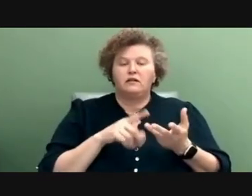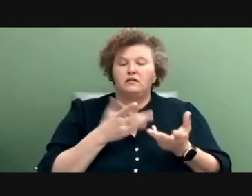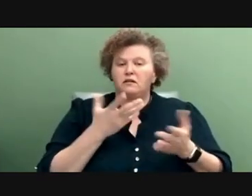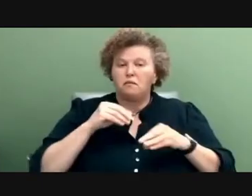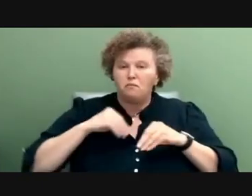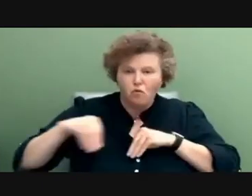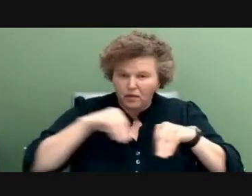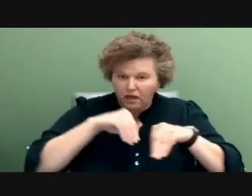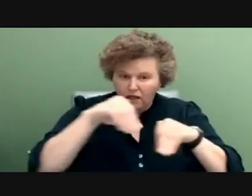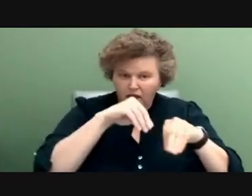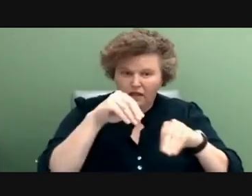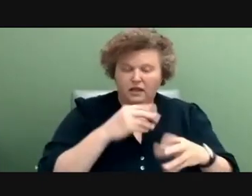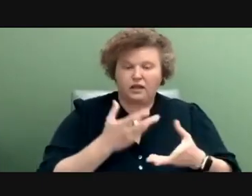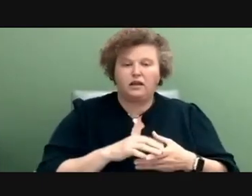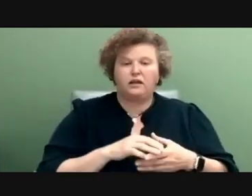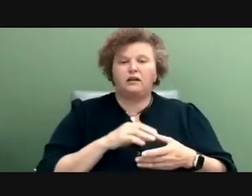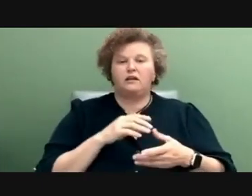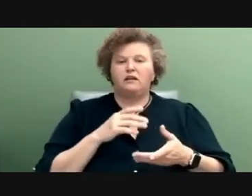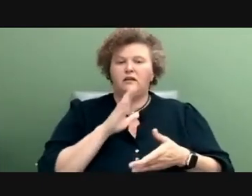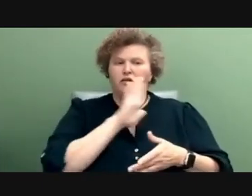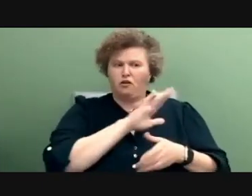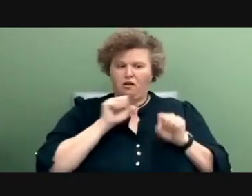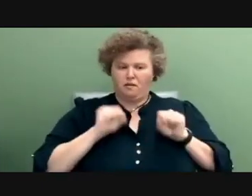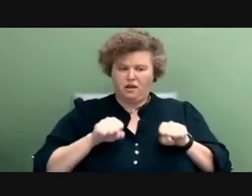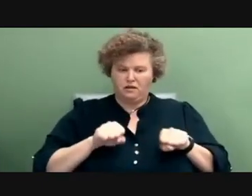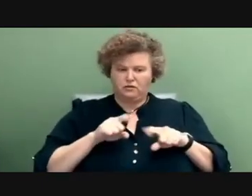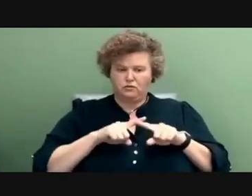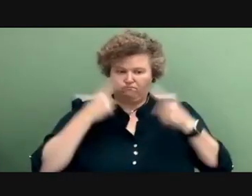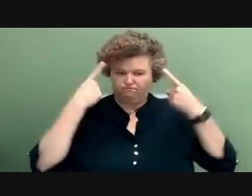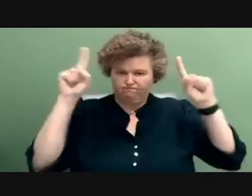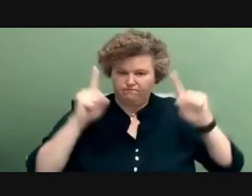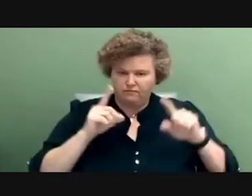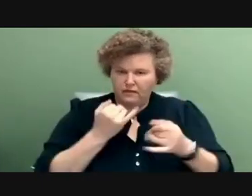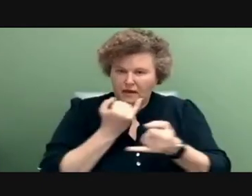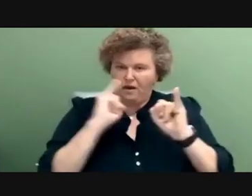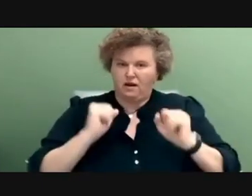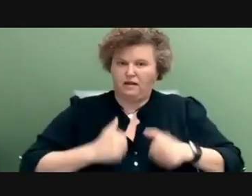learning abilities, maybe mobility,